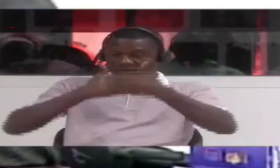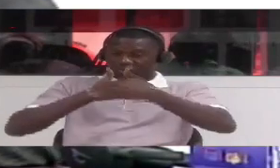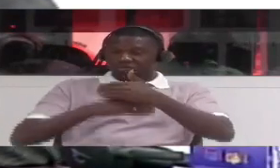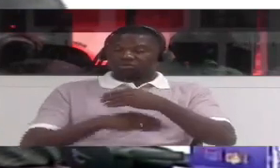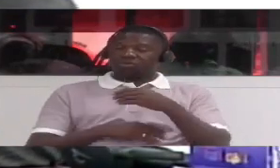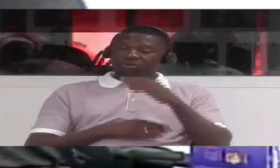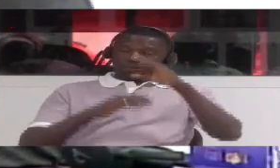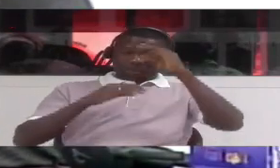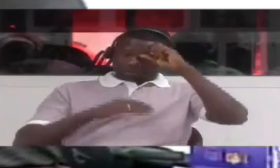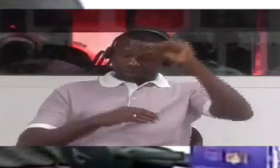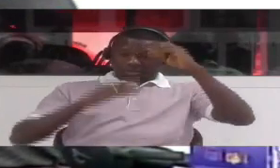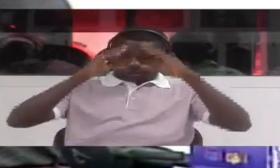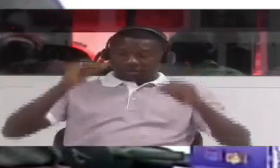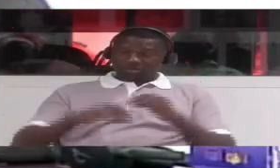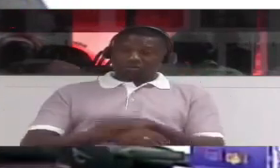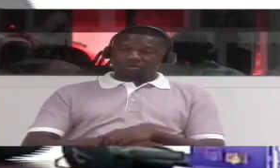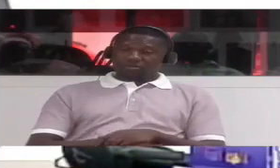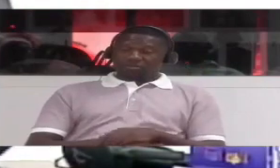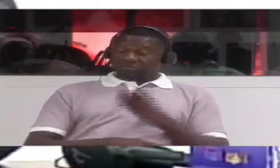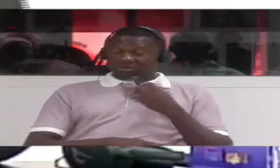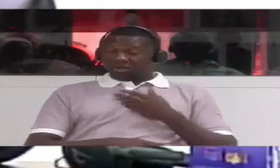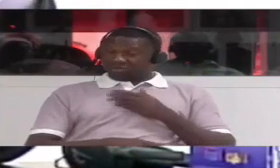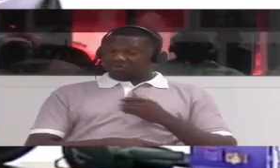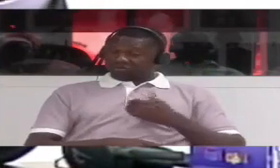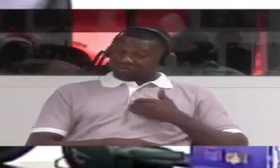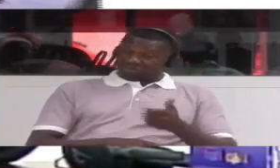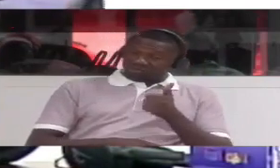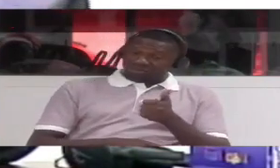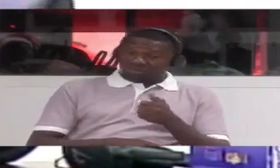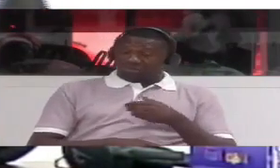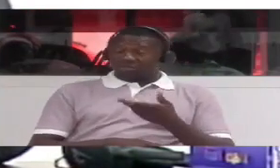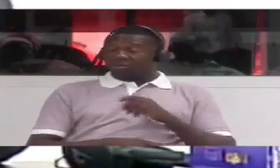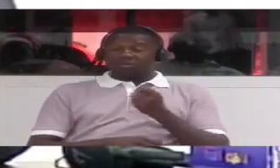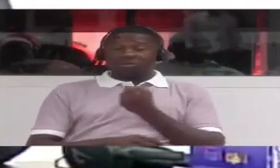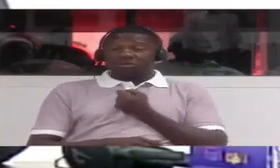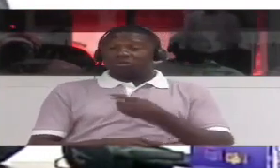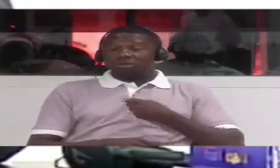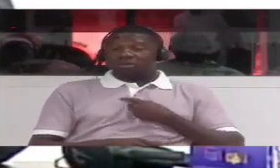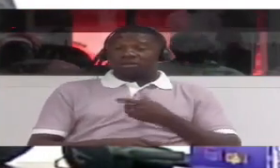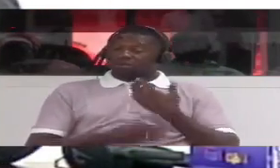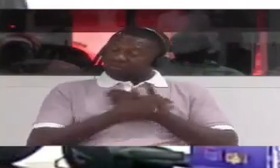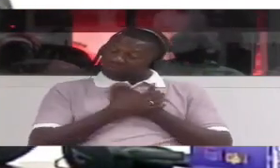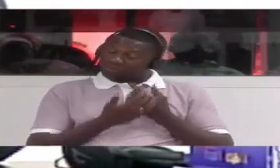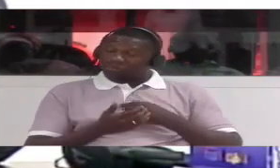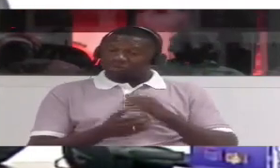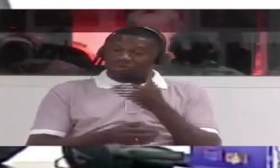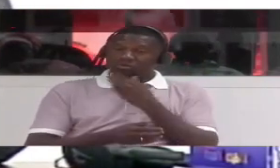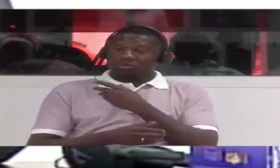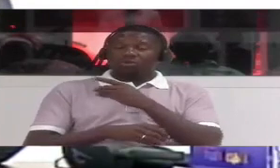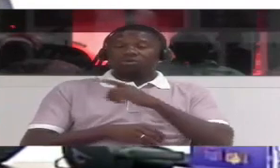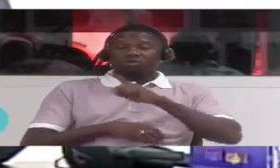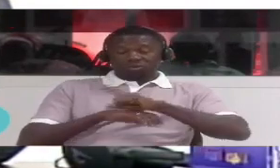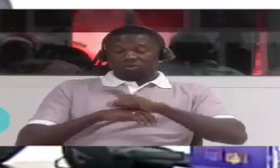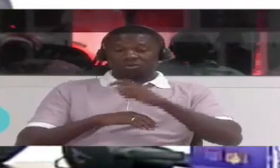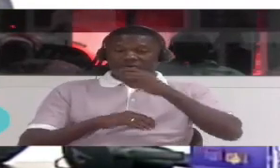generosity or a further attempt to conceal my wounds from, because I would have loved to go to the public hospital anyway. And I was not released after. I think they